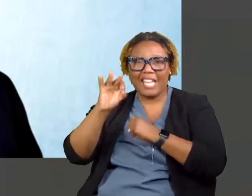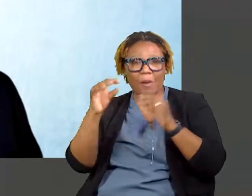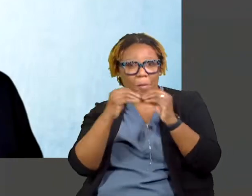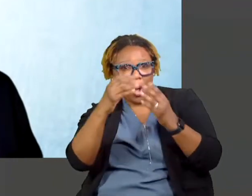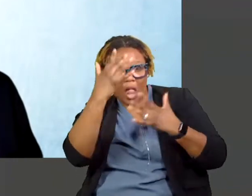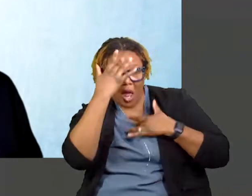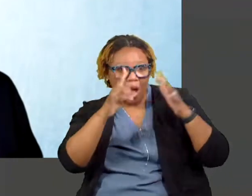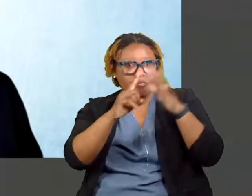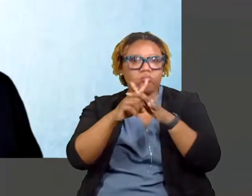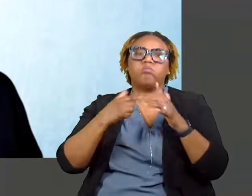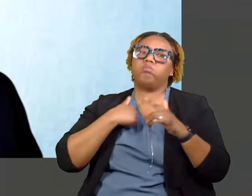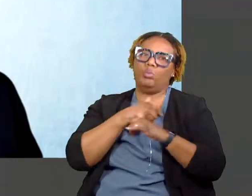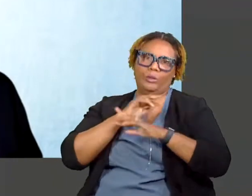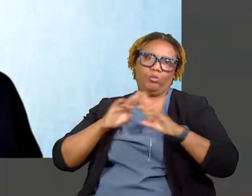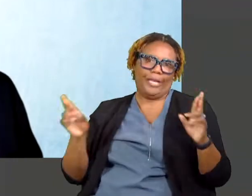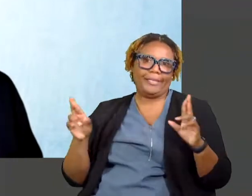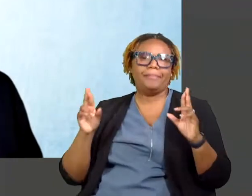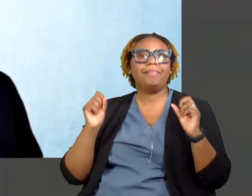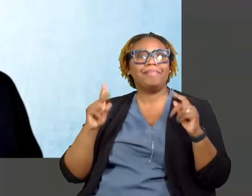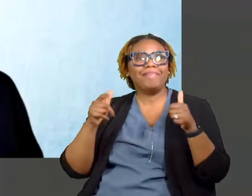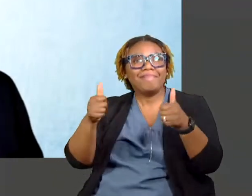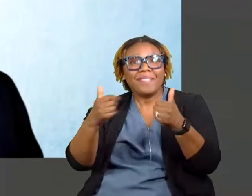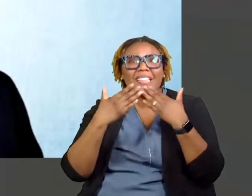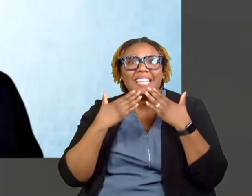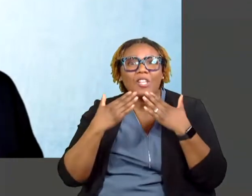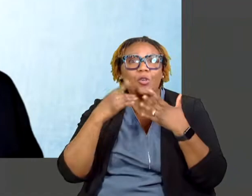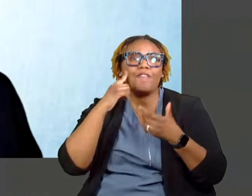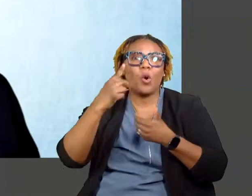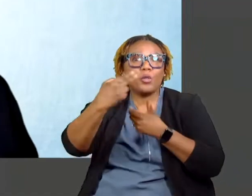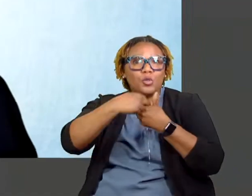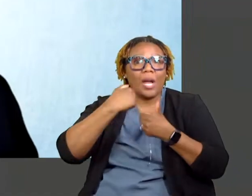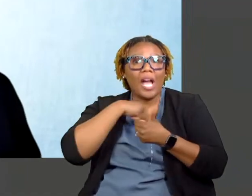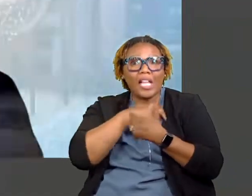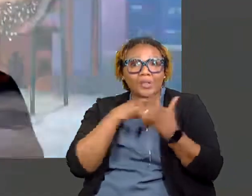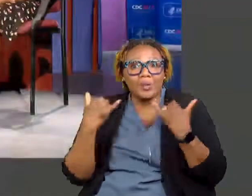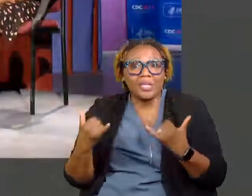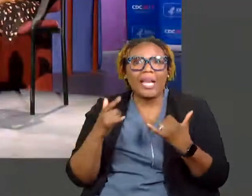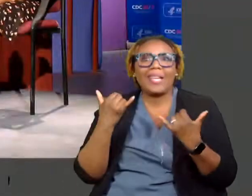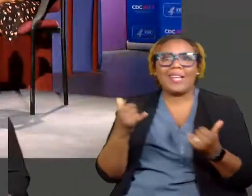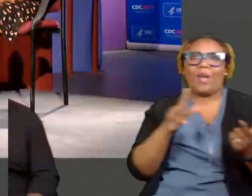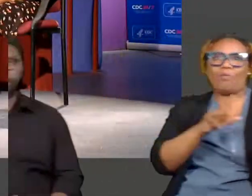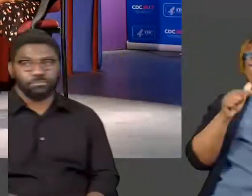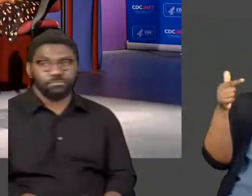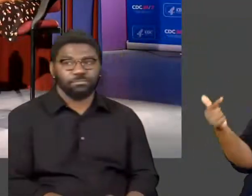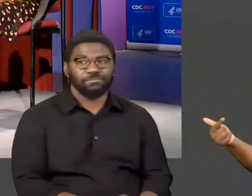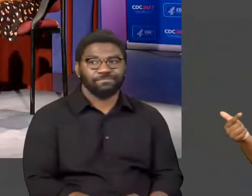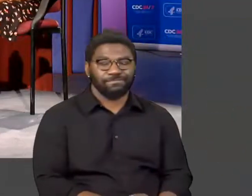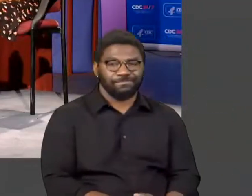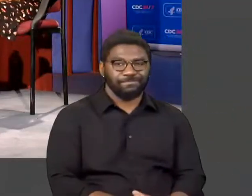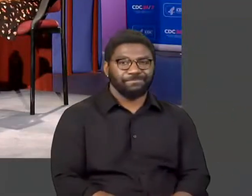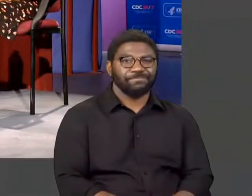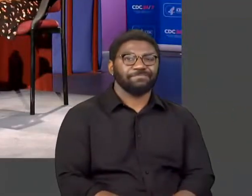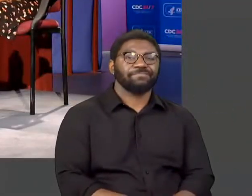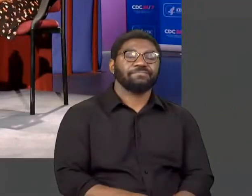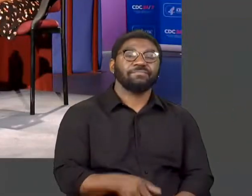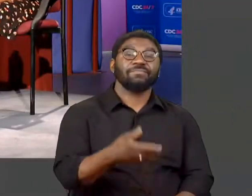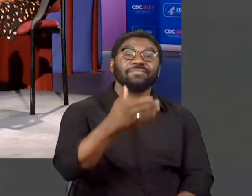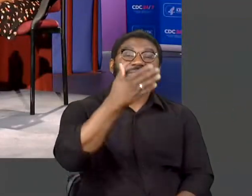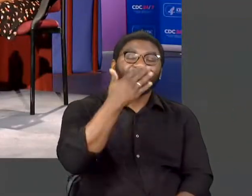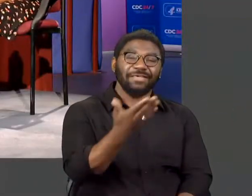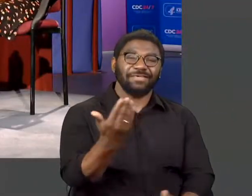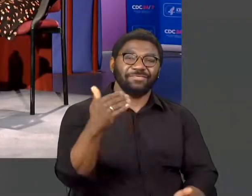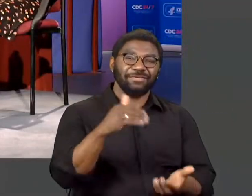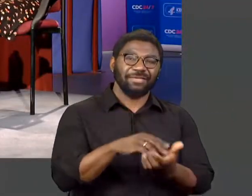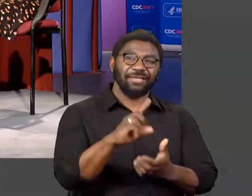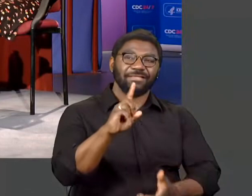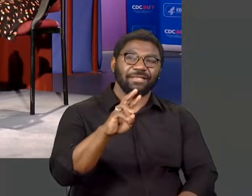so much for spending a little time with us today. Dr. Patak, I'll pass back to you. Thank you again, Dr. Boucher, and thank